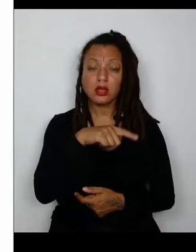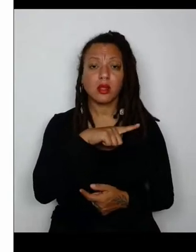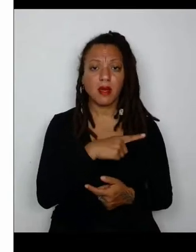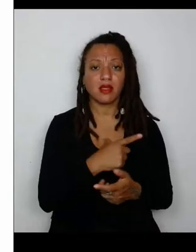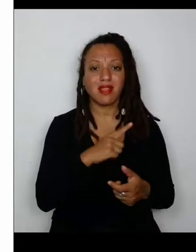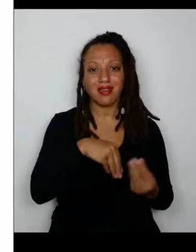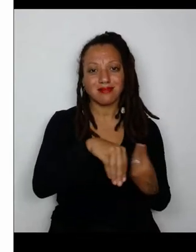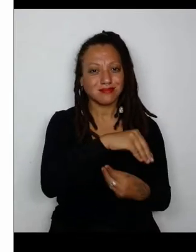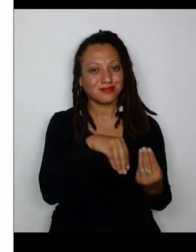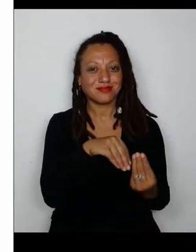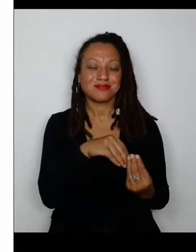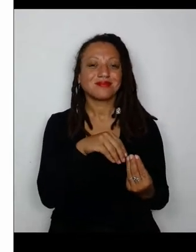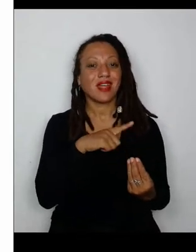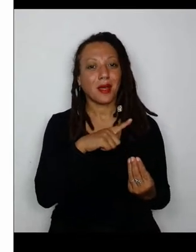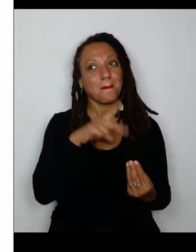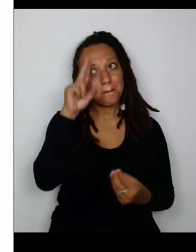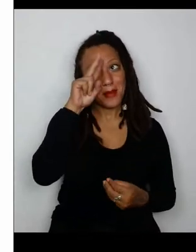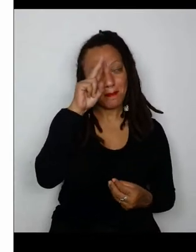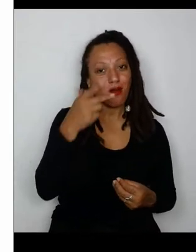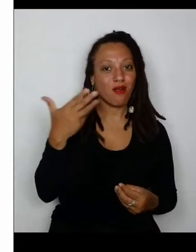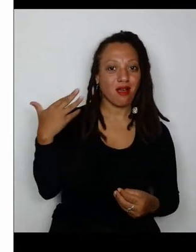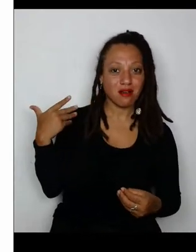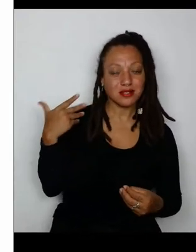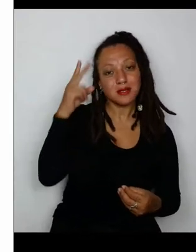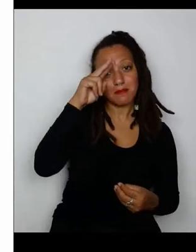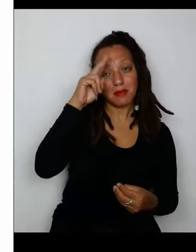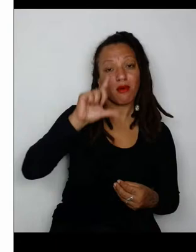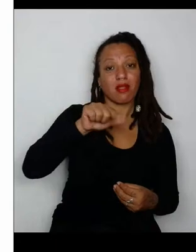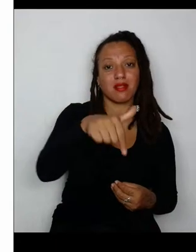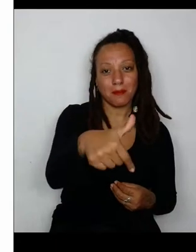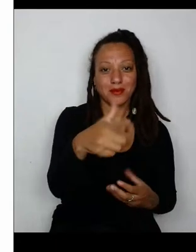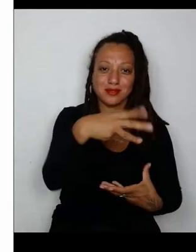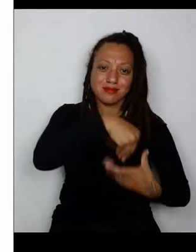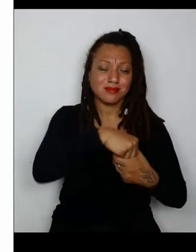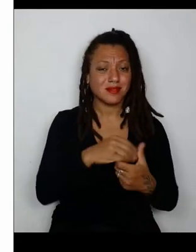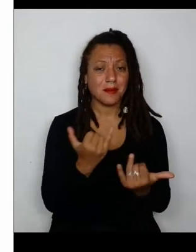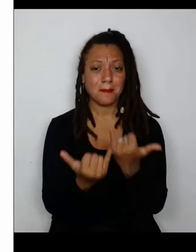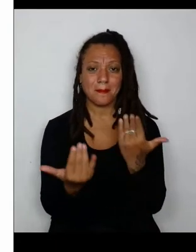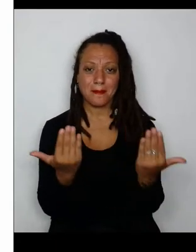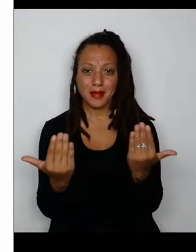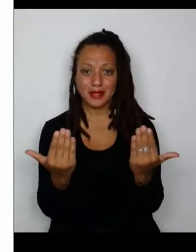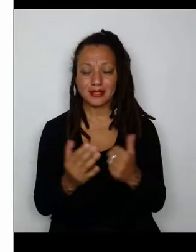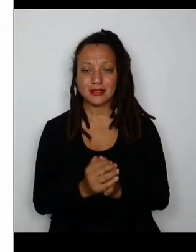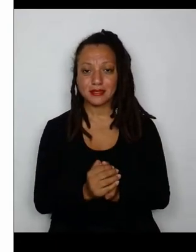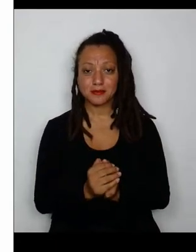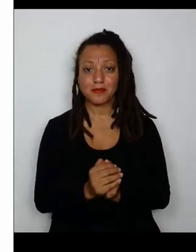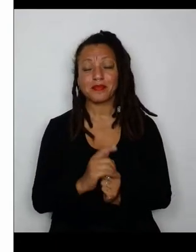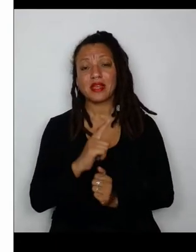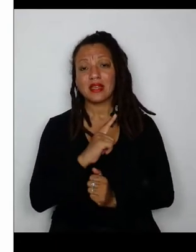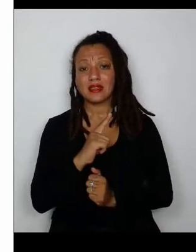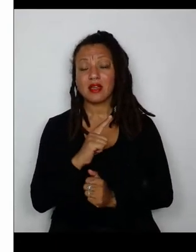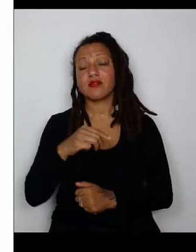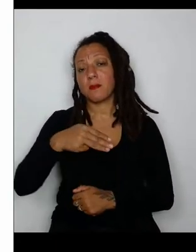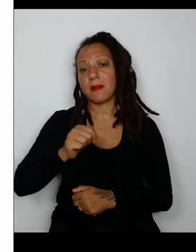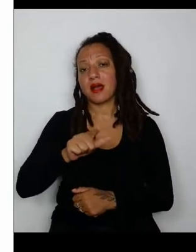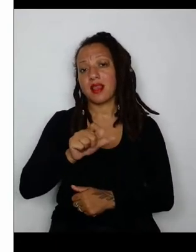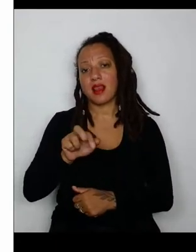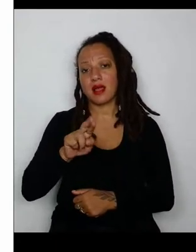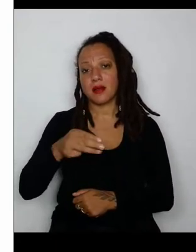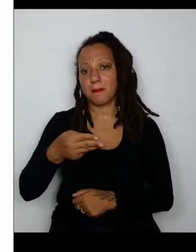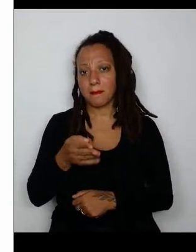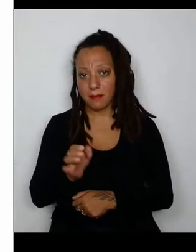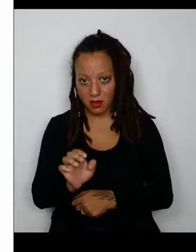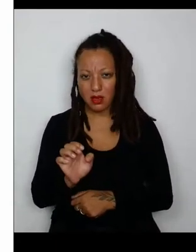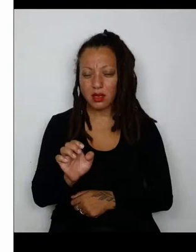in one of ladania mode's regular columns malame writing as eeks describes a patchwork of ephemera